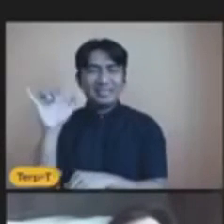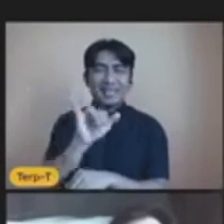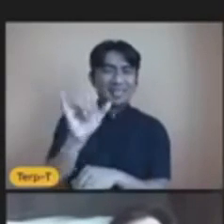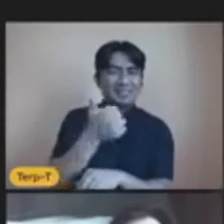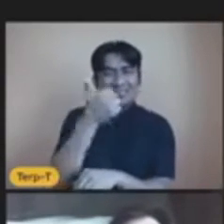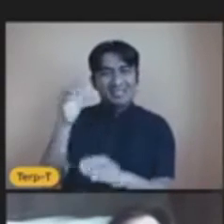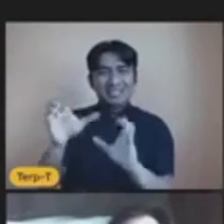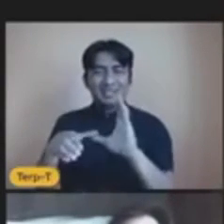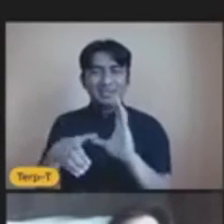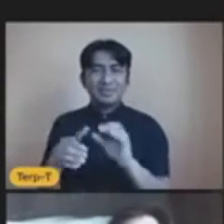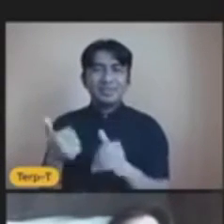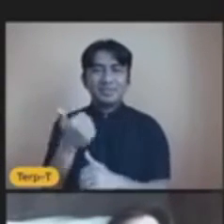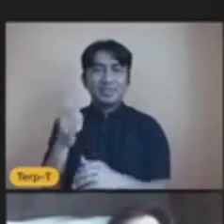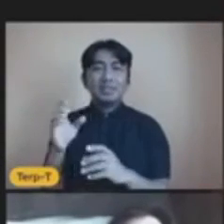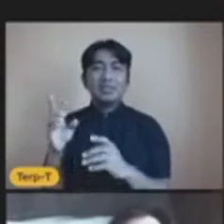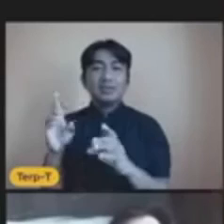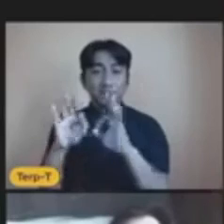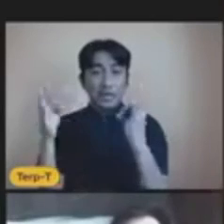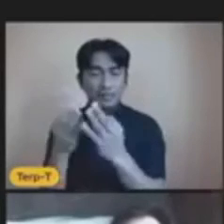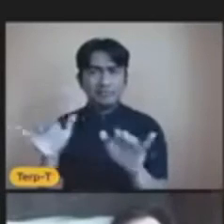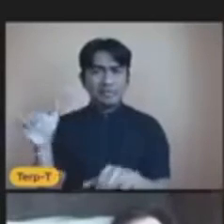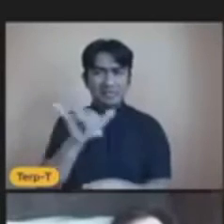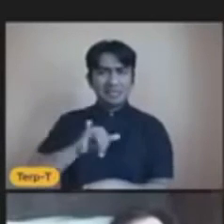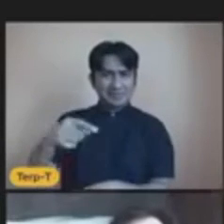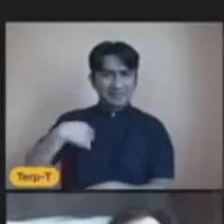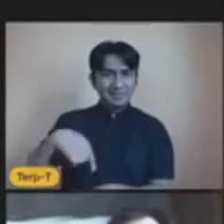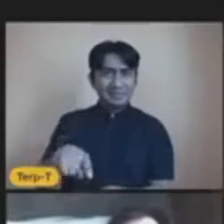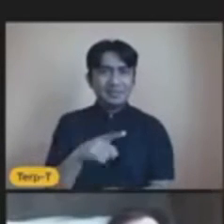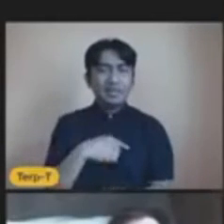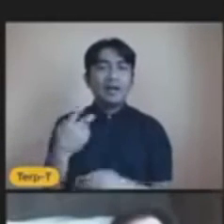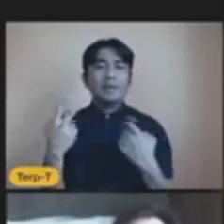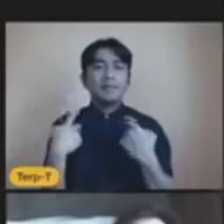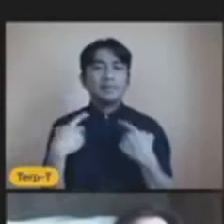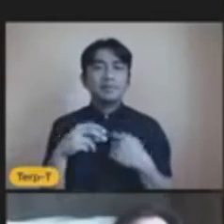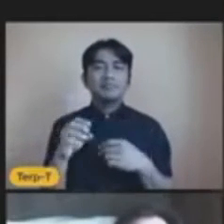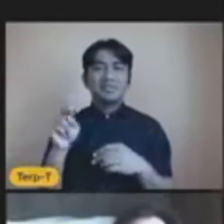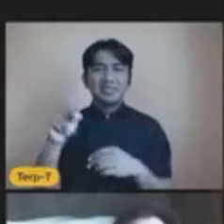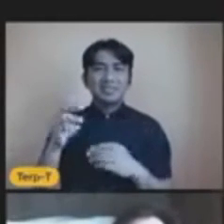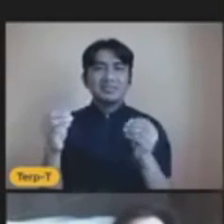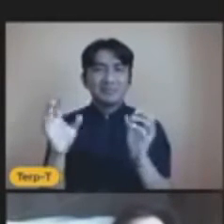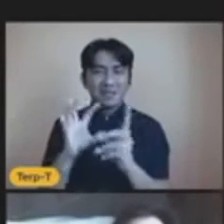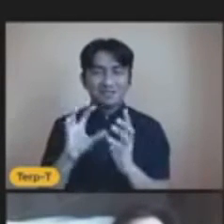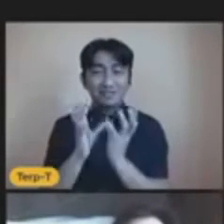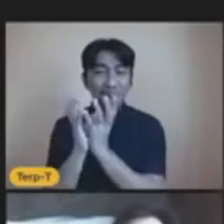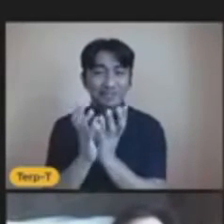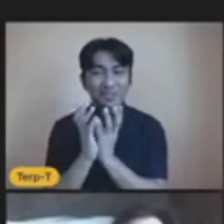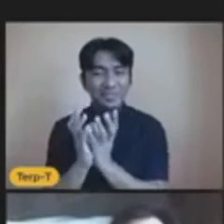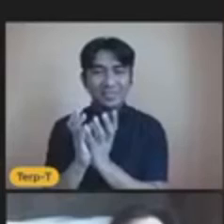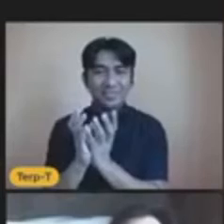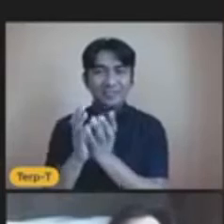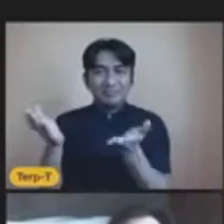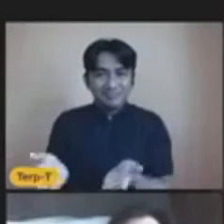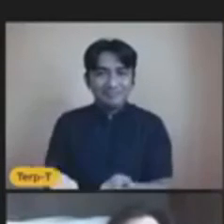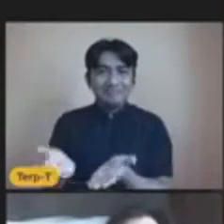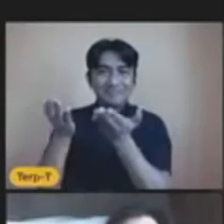families with children with disabilities like us. It takes a village to raise a child. So, yun po. Yung Ujima daw po